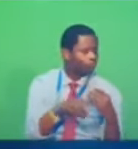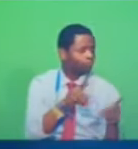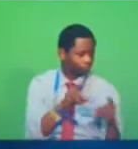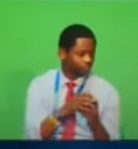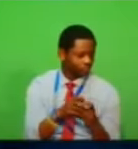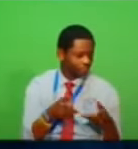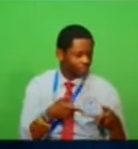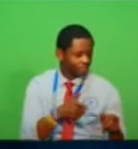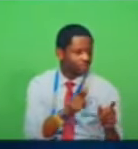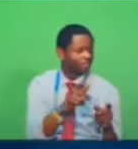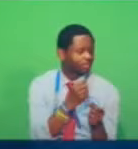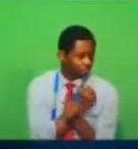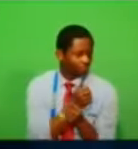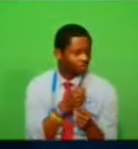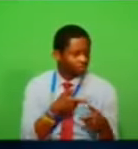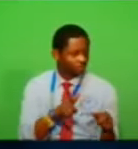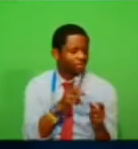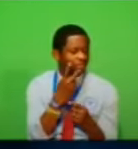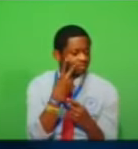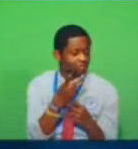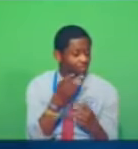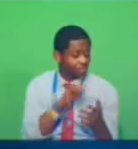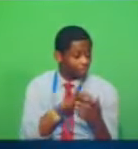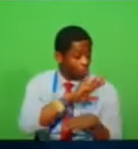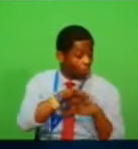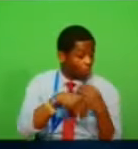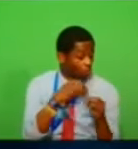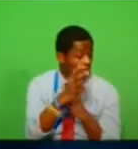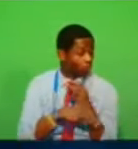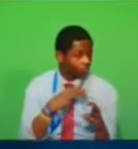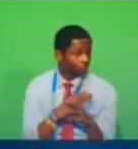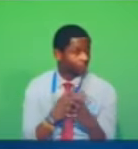love it. Let them see that as their whole world.